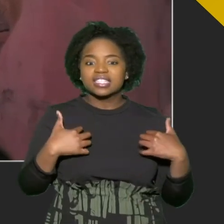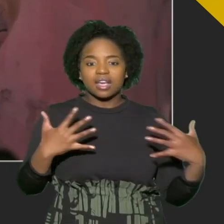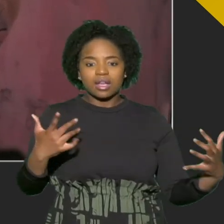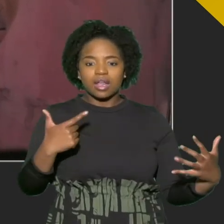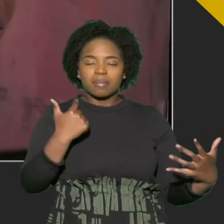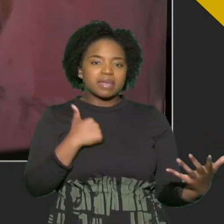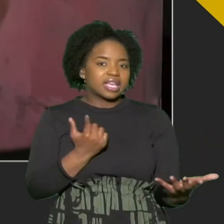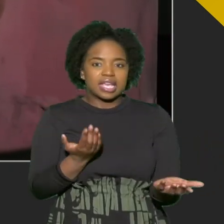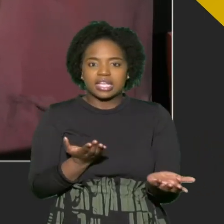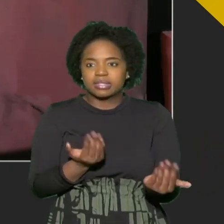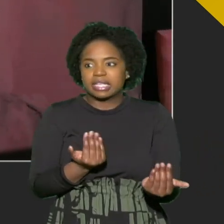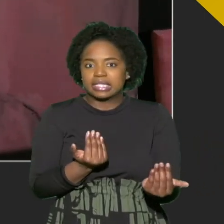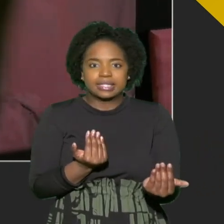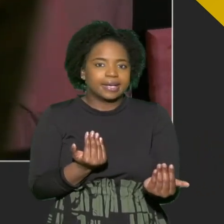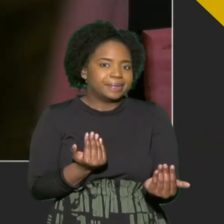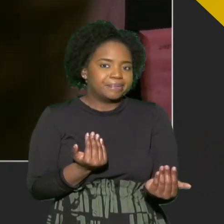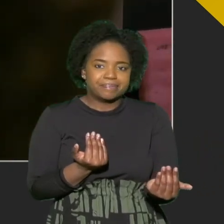expected to be